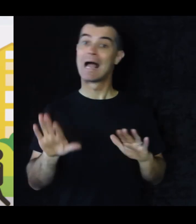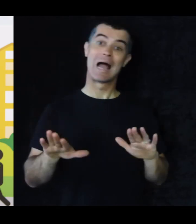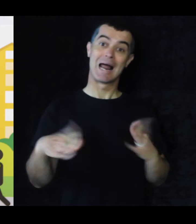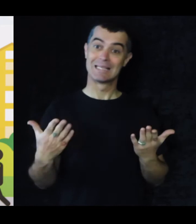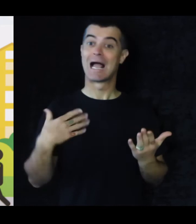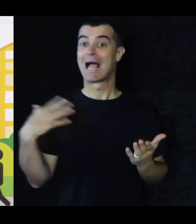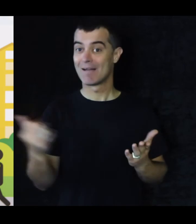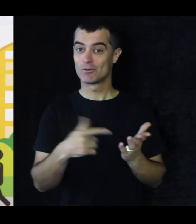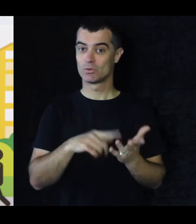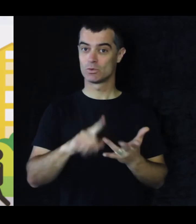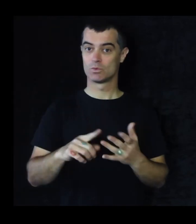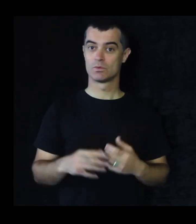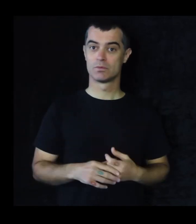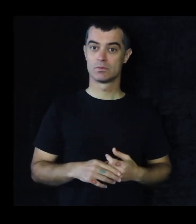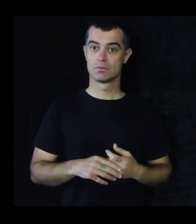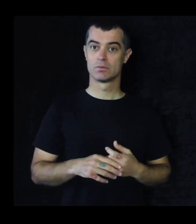we have to.